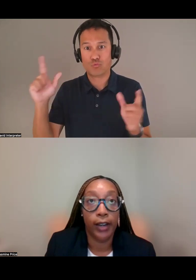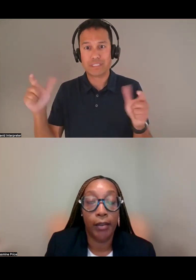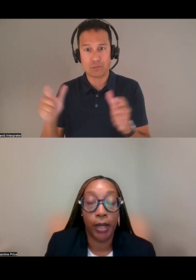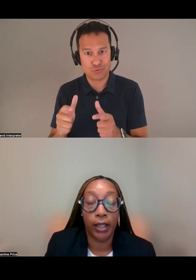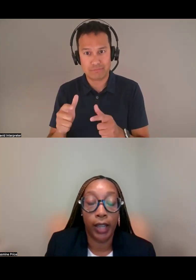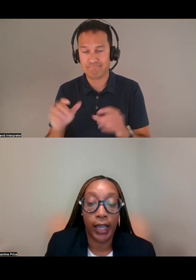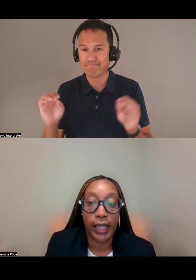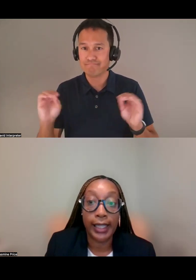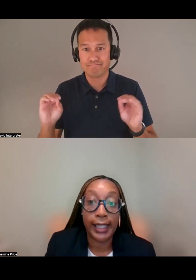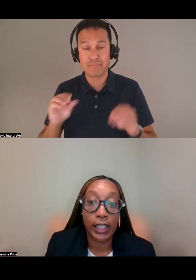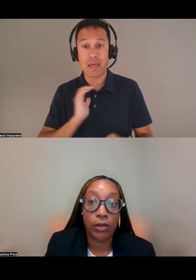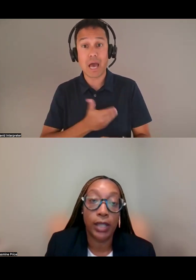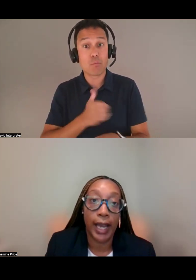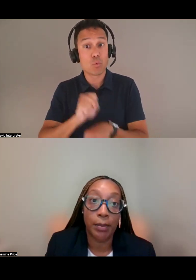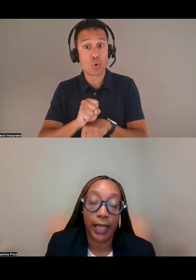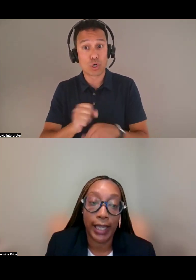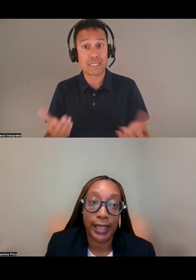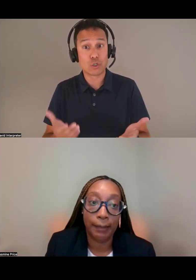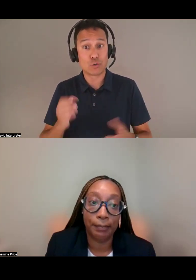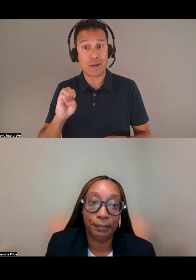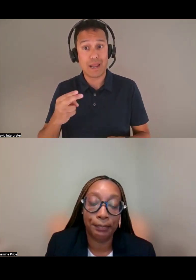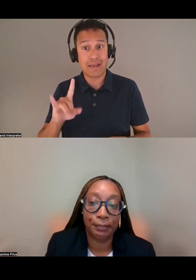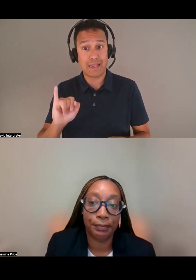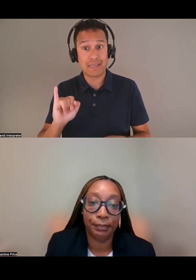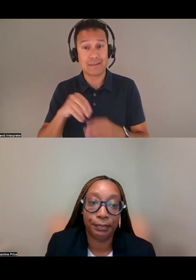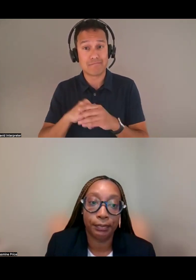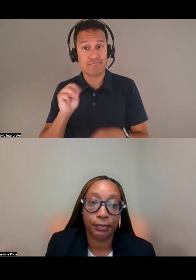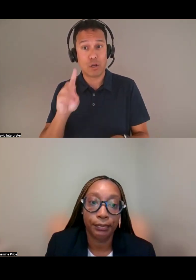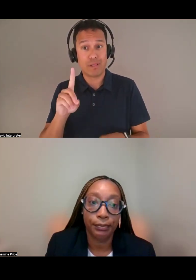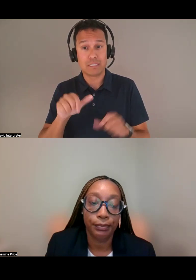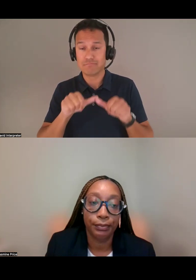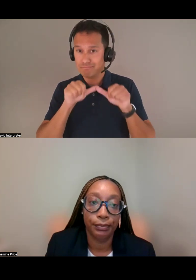work here at Maryland EHDI continues as planned.